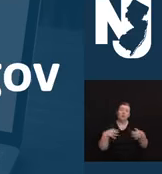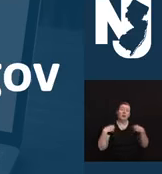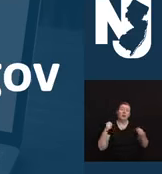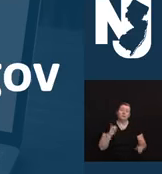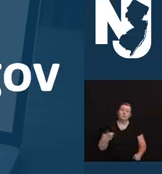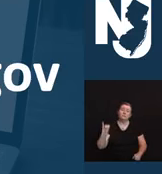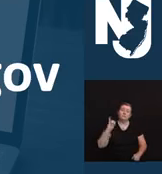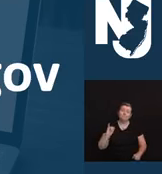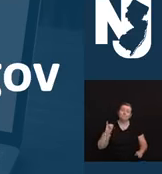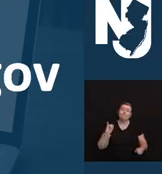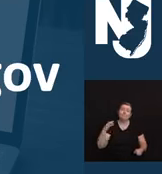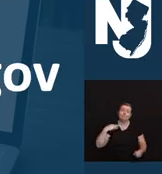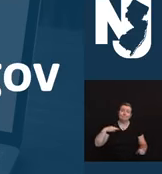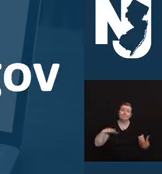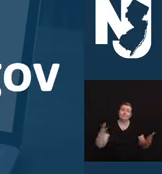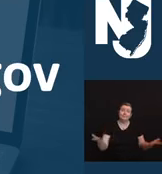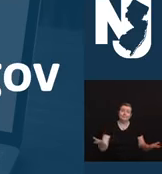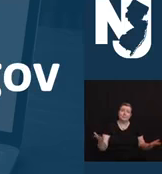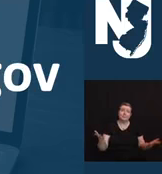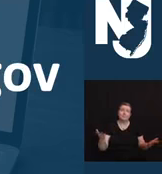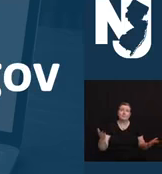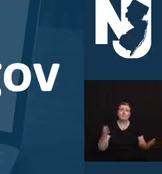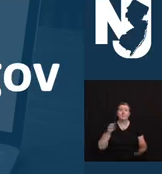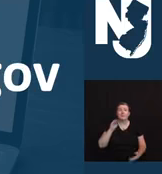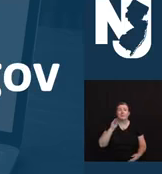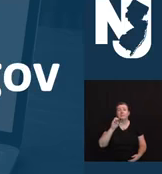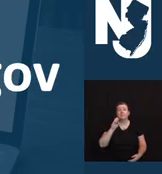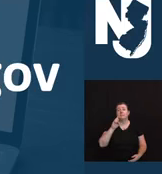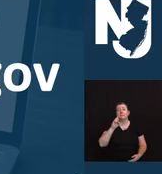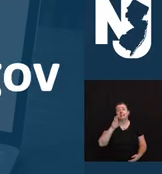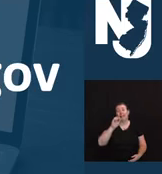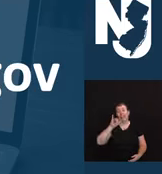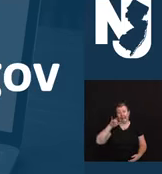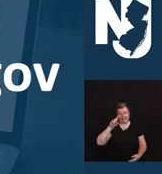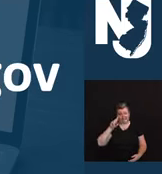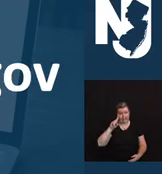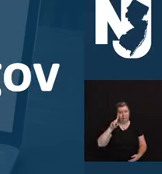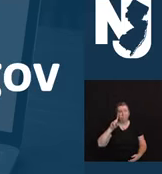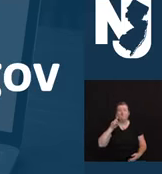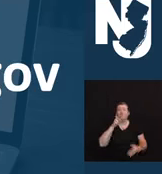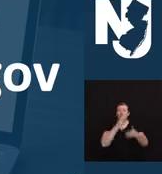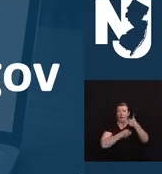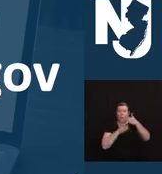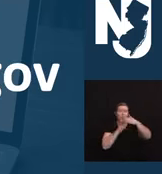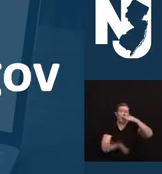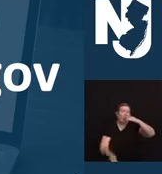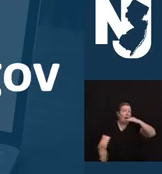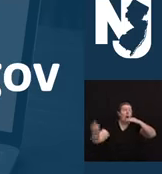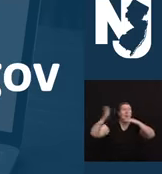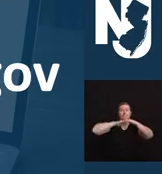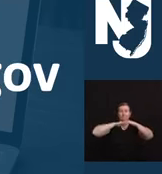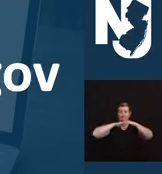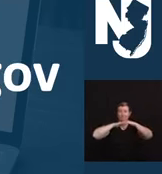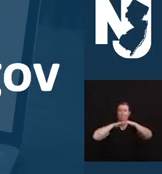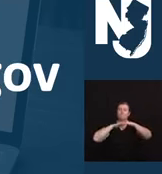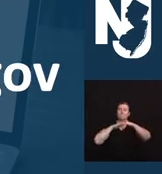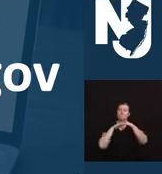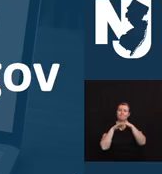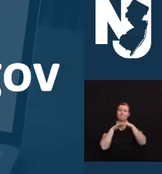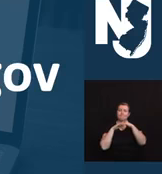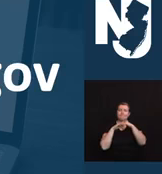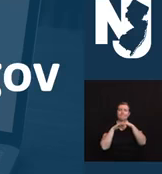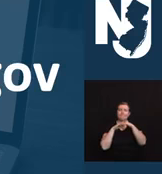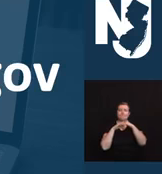We cannot lose one penny of essential federal aid to support these residents. And given that we are facing both a health